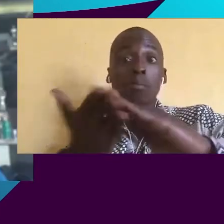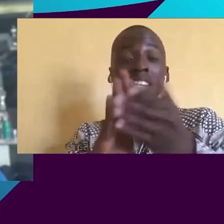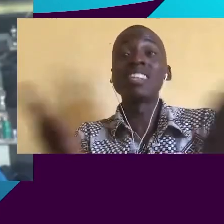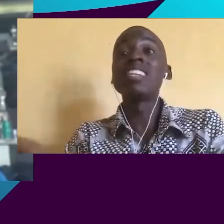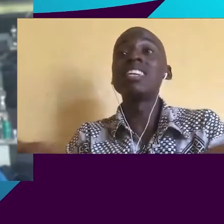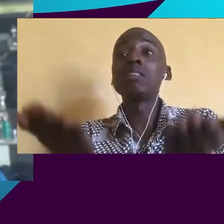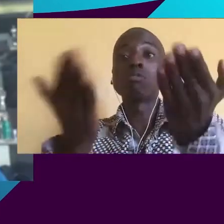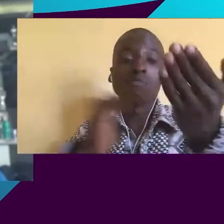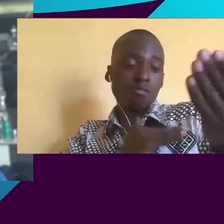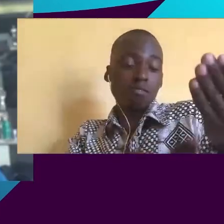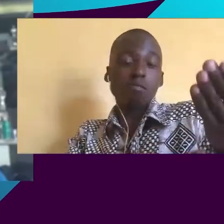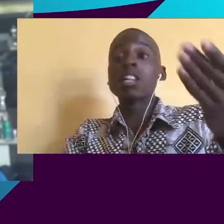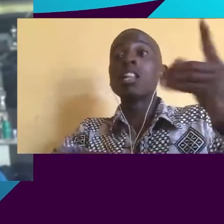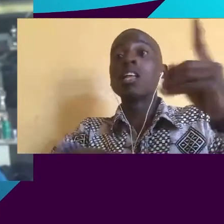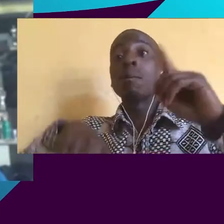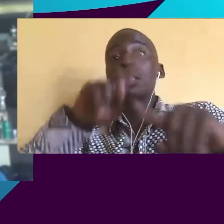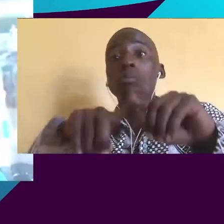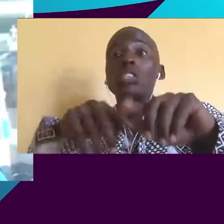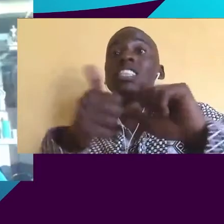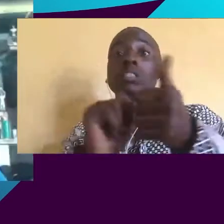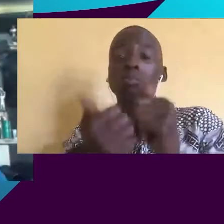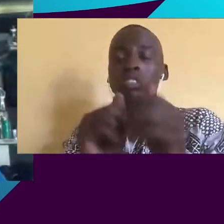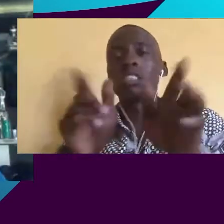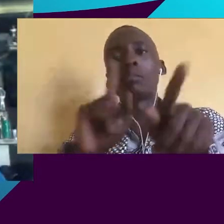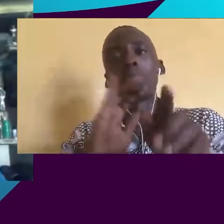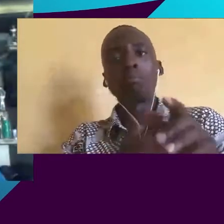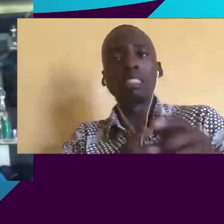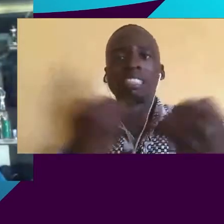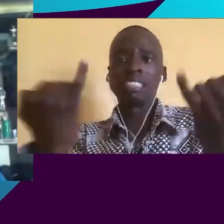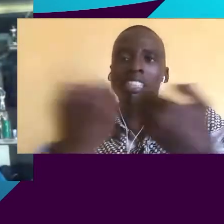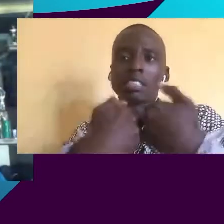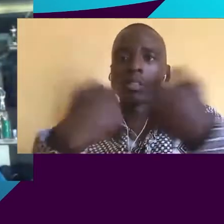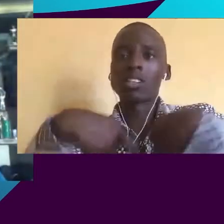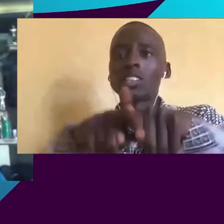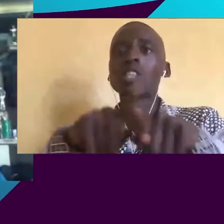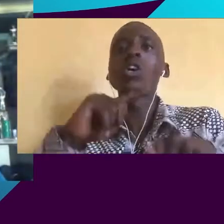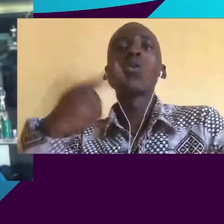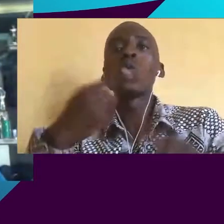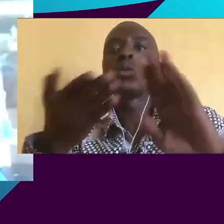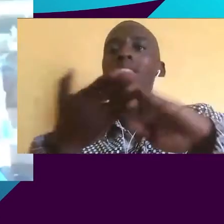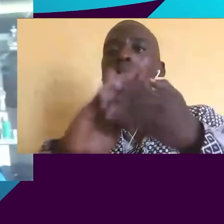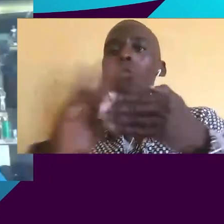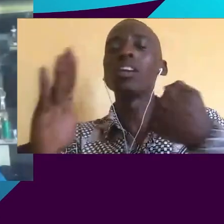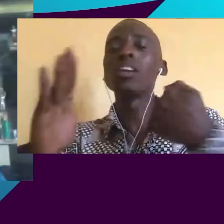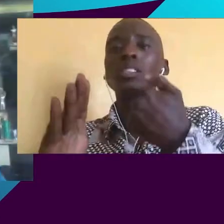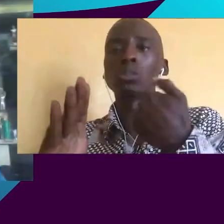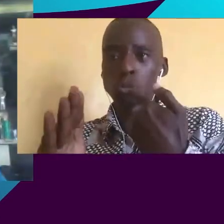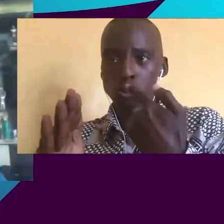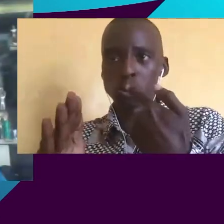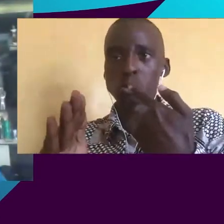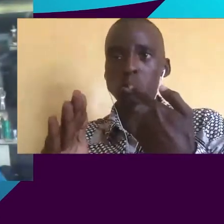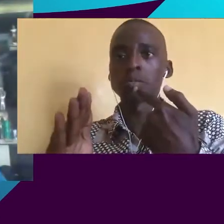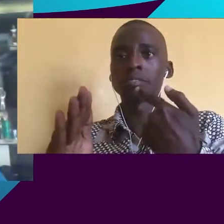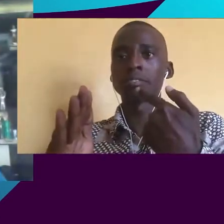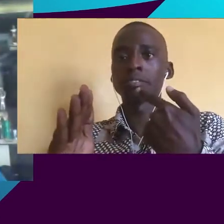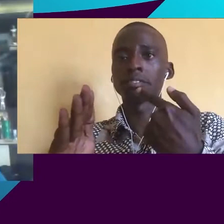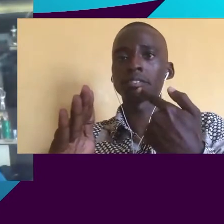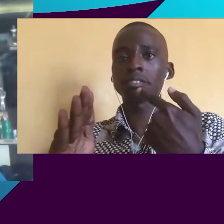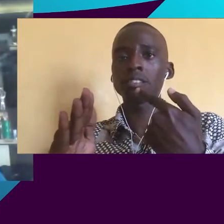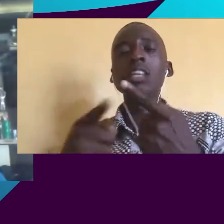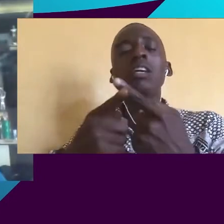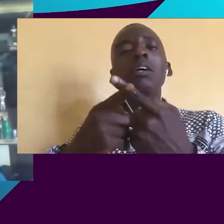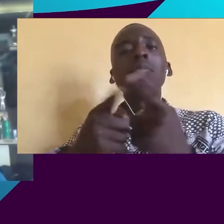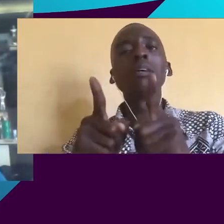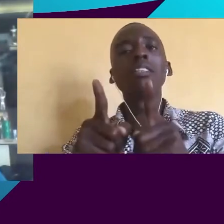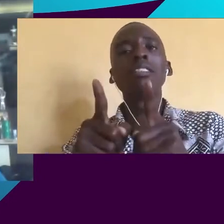sport, but you're going to start by telling us who actually these stakeholders are. Who are they? But are you